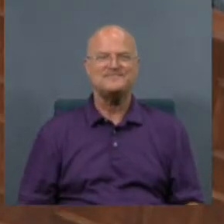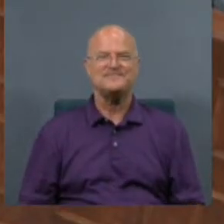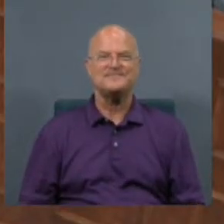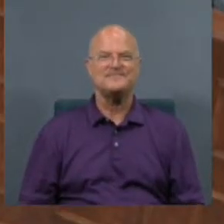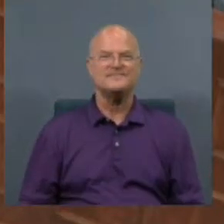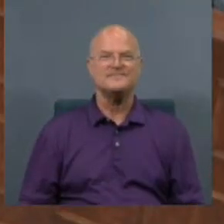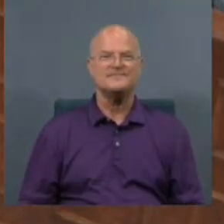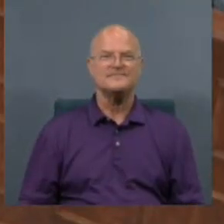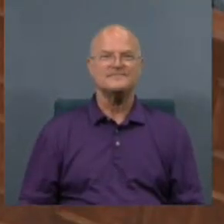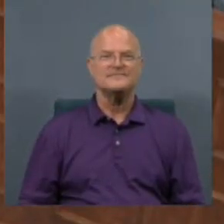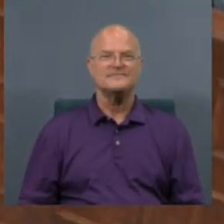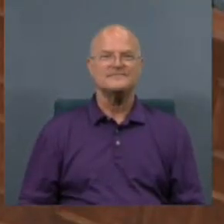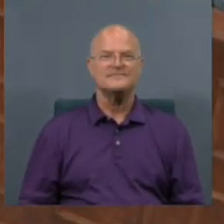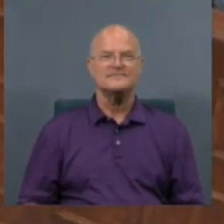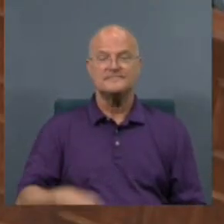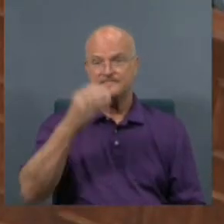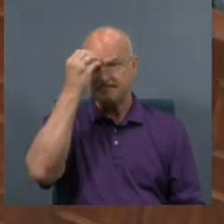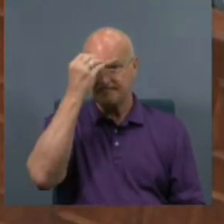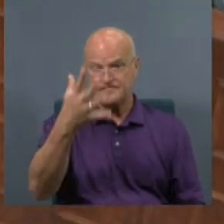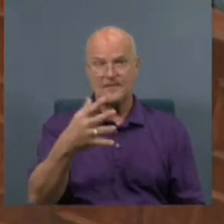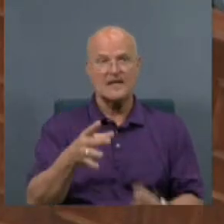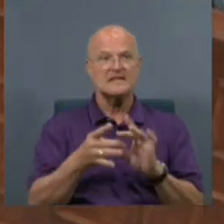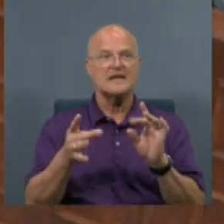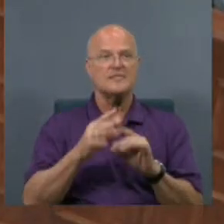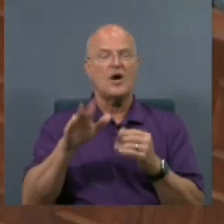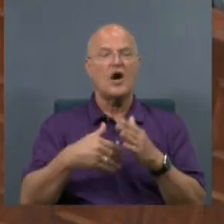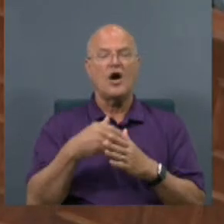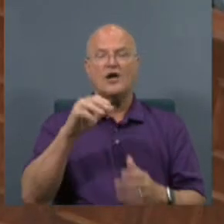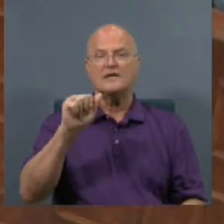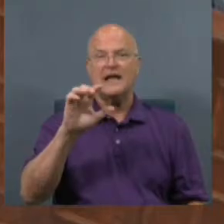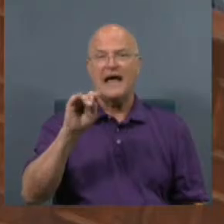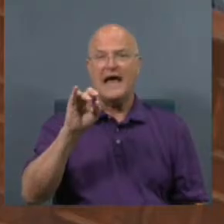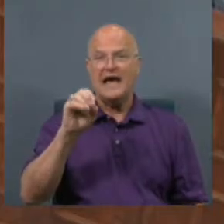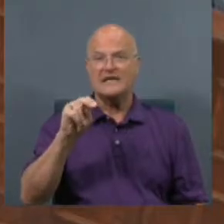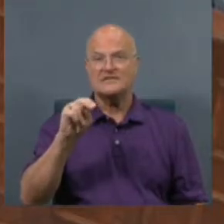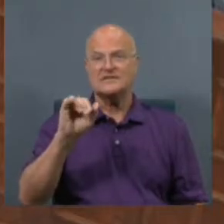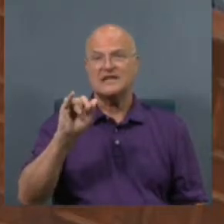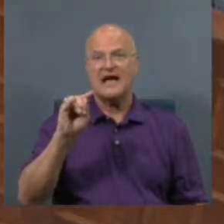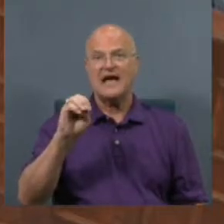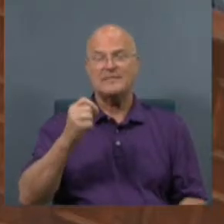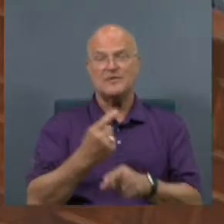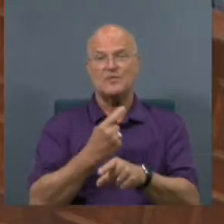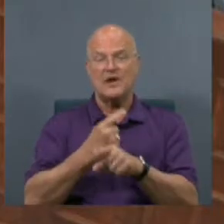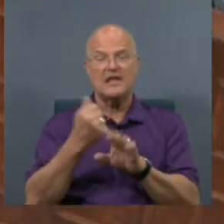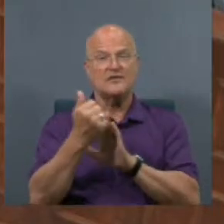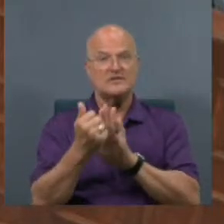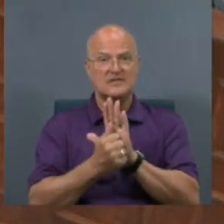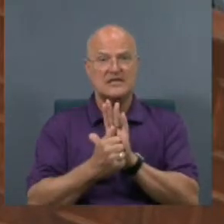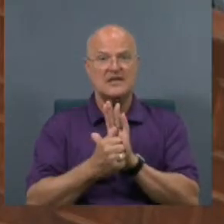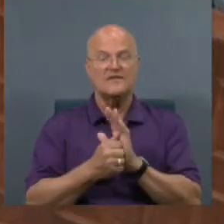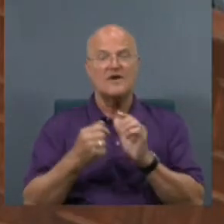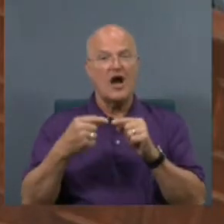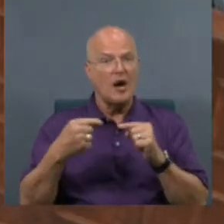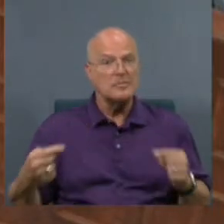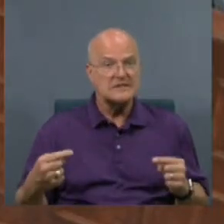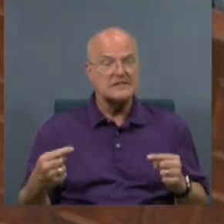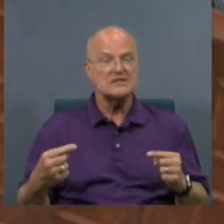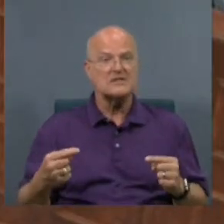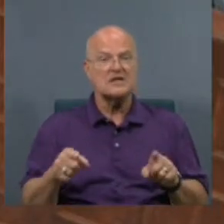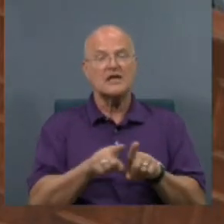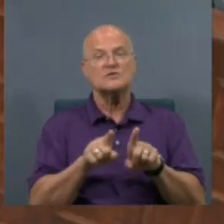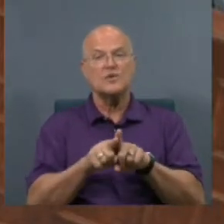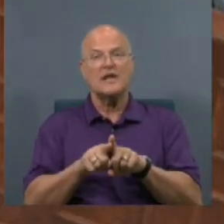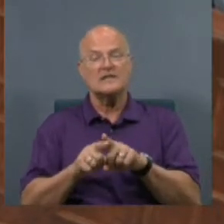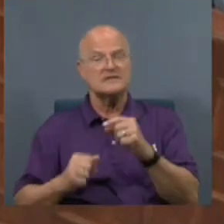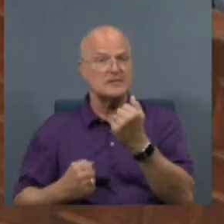All right. And just to make a statement for all action items on the agenda, for the regular agenda this evening, for opposition as well